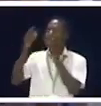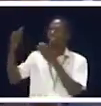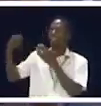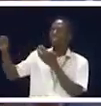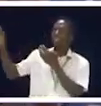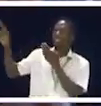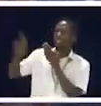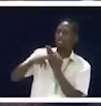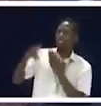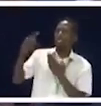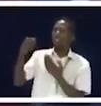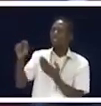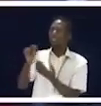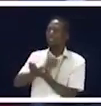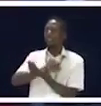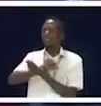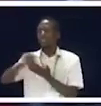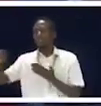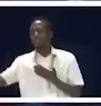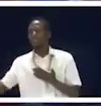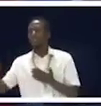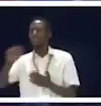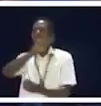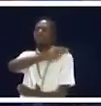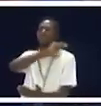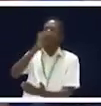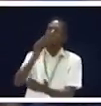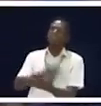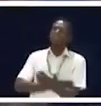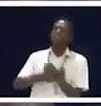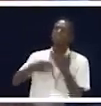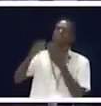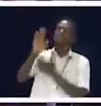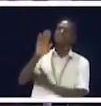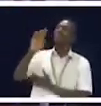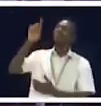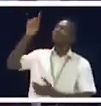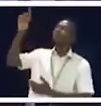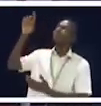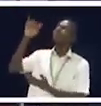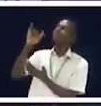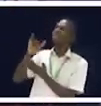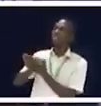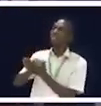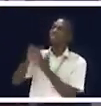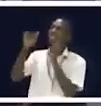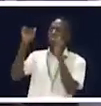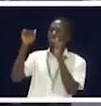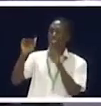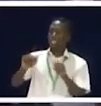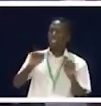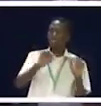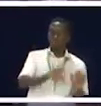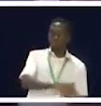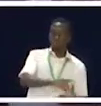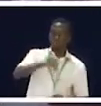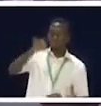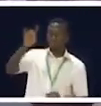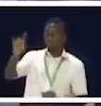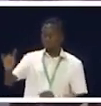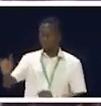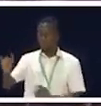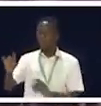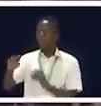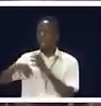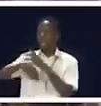the sanctifier, the mighty God, the one that has picked you and have raised you out of